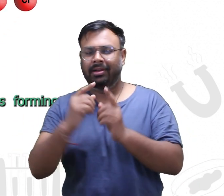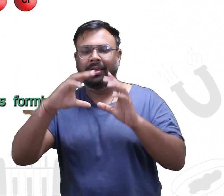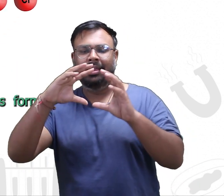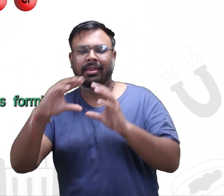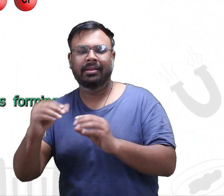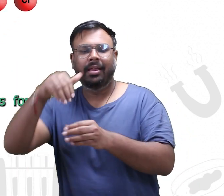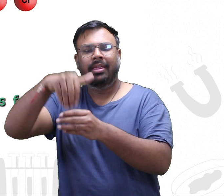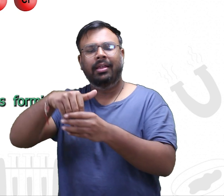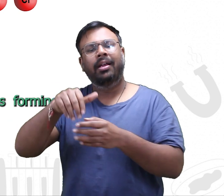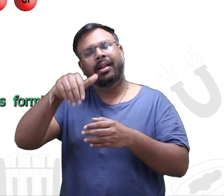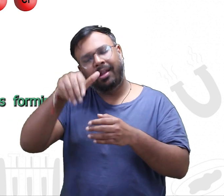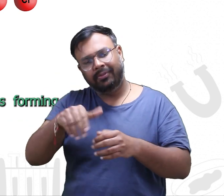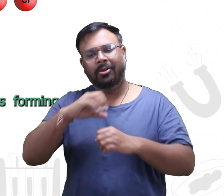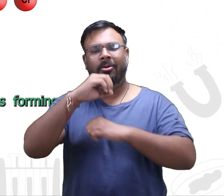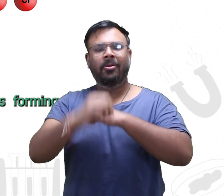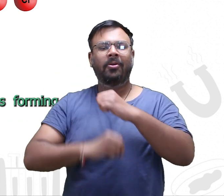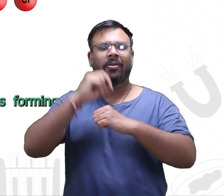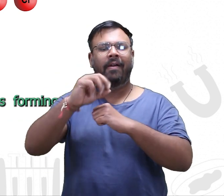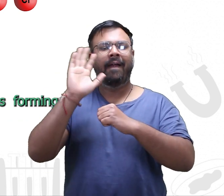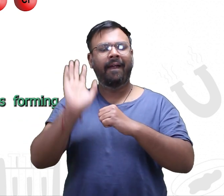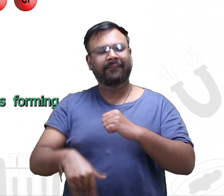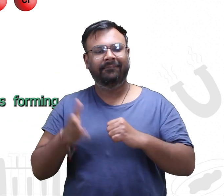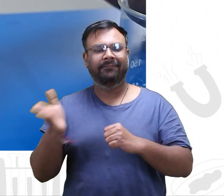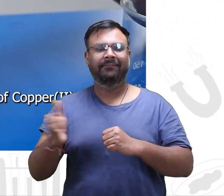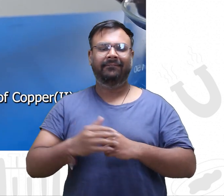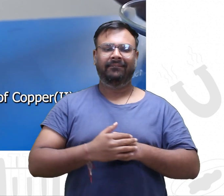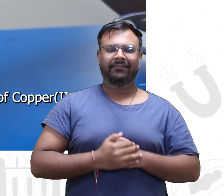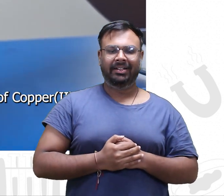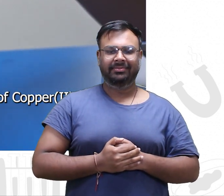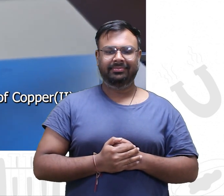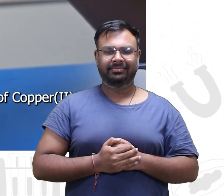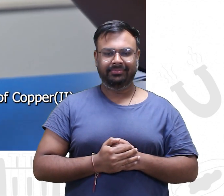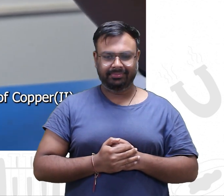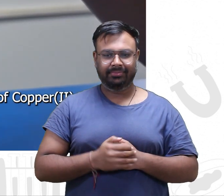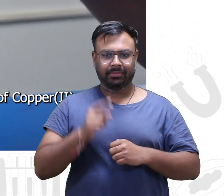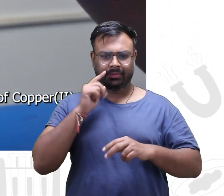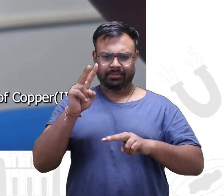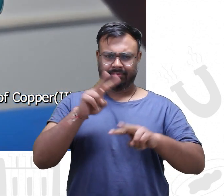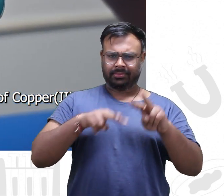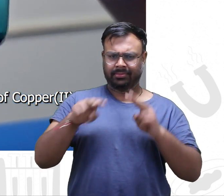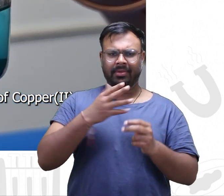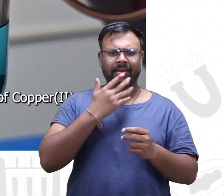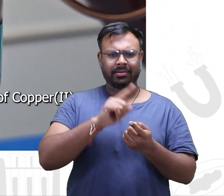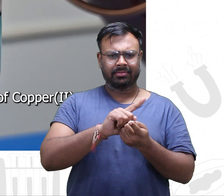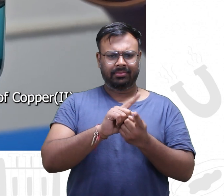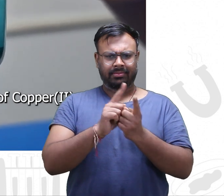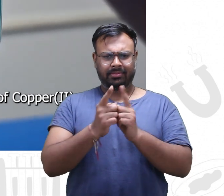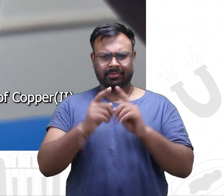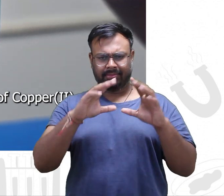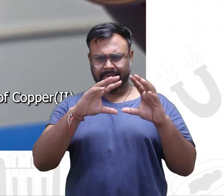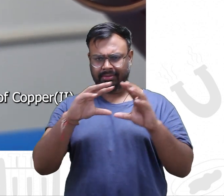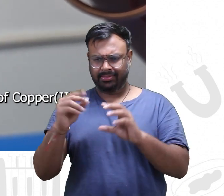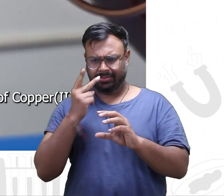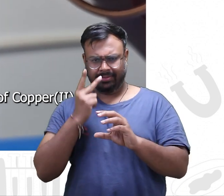soluble salt that gives the solution its distinctive color. The final solution is a blue-green color, indicating